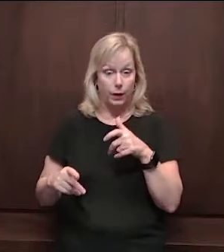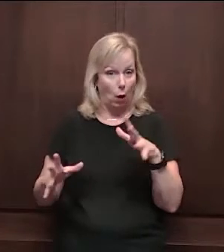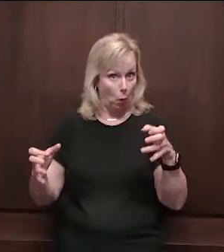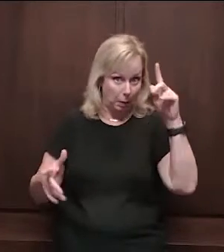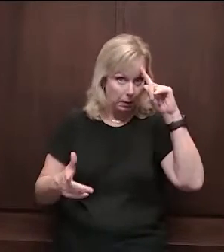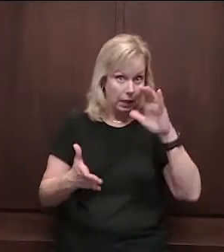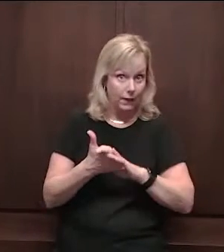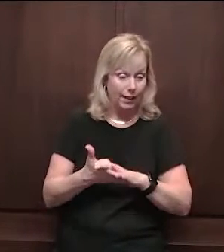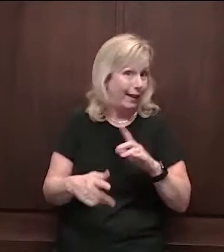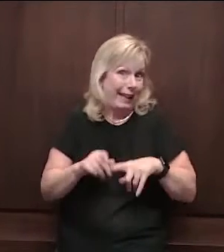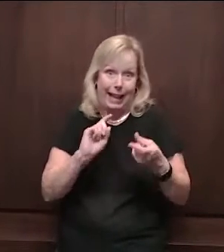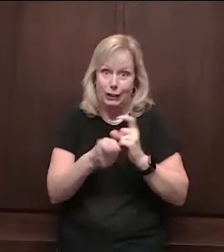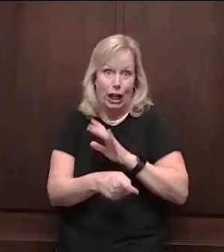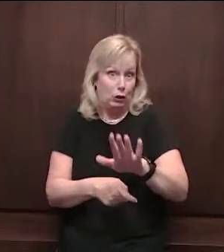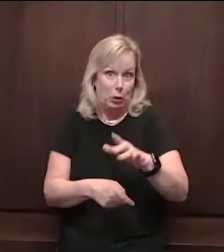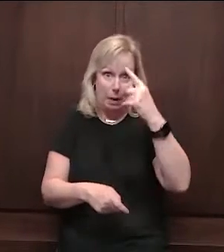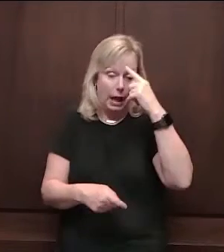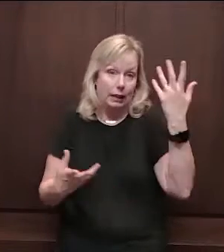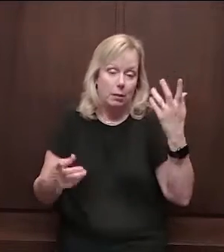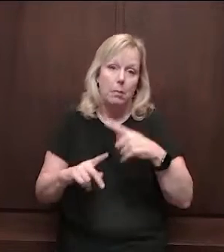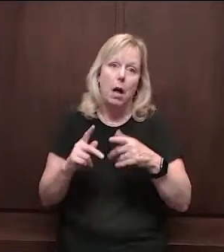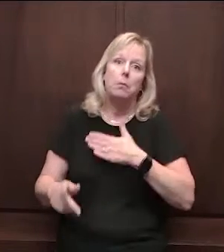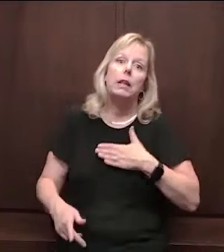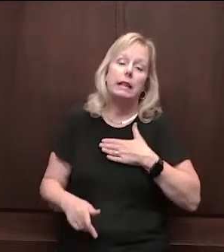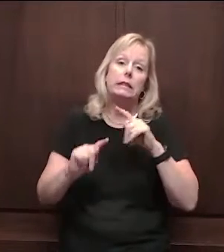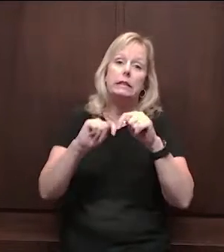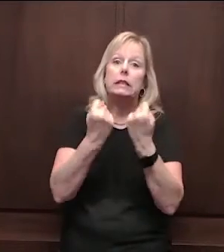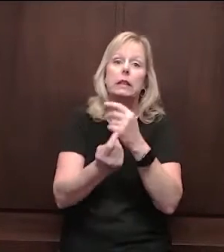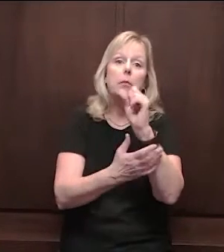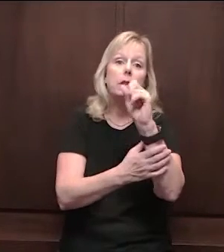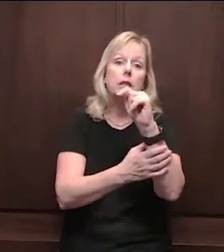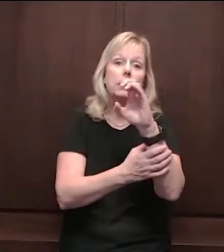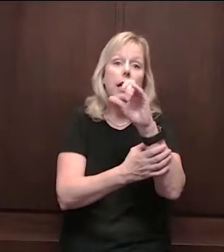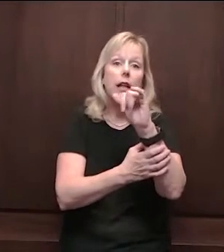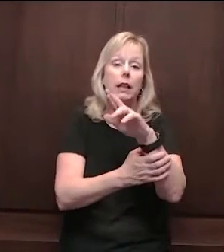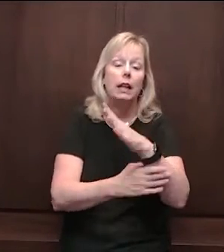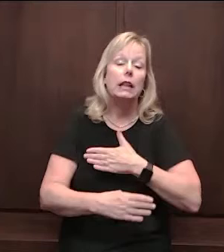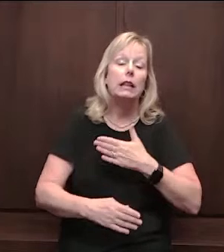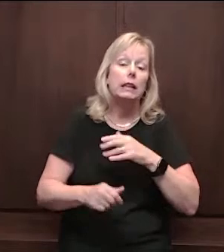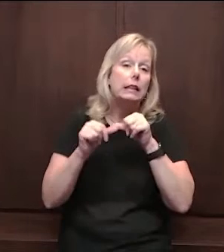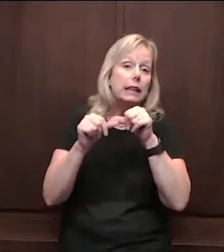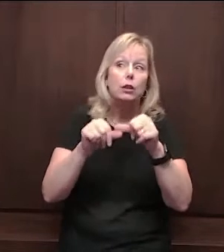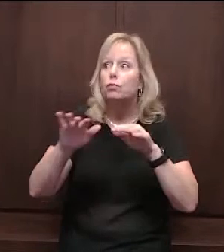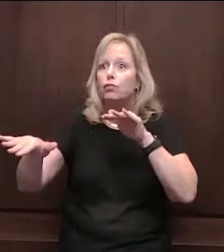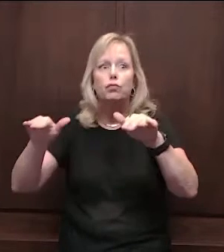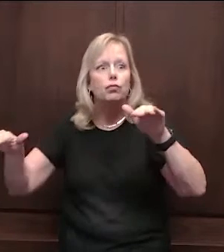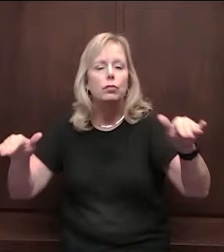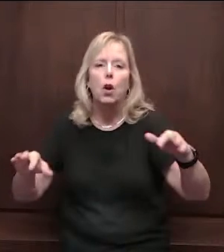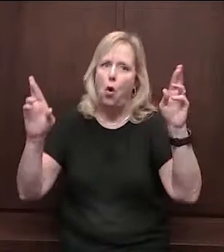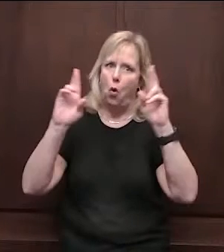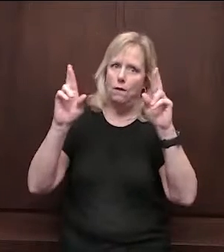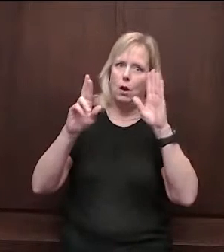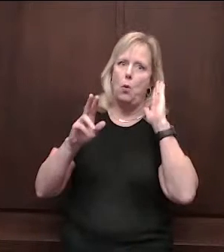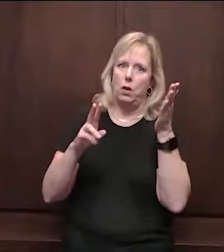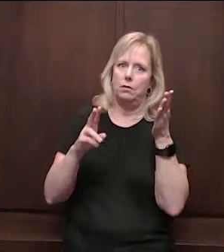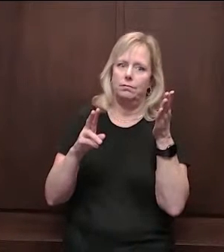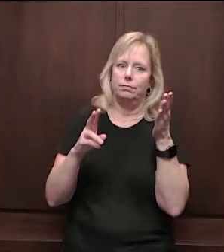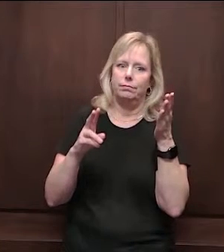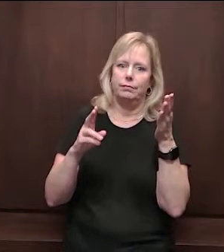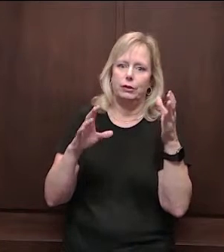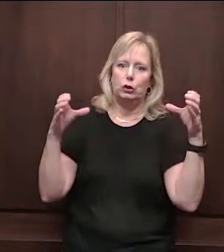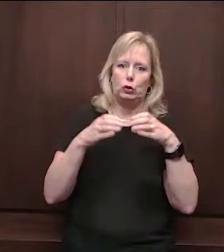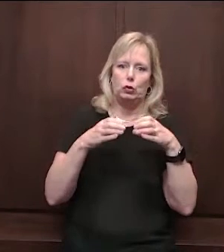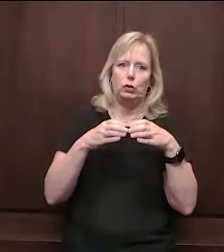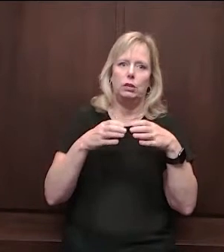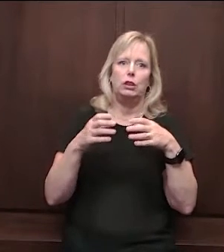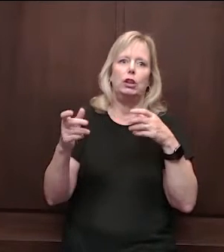believe that, I can't change your mind, but please, Team St. Clair, continue to spread the word. And hopefully we can get this thing under control